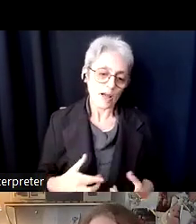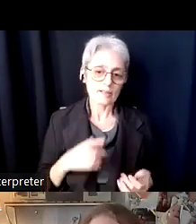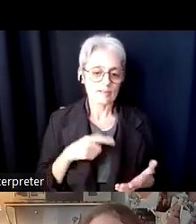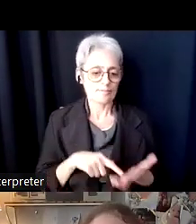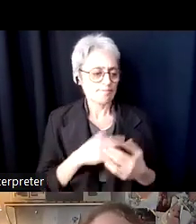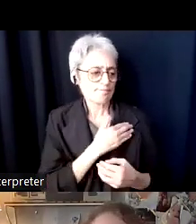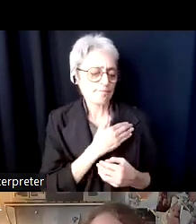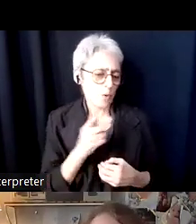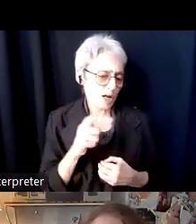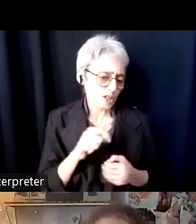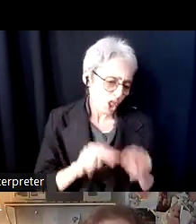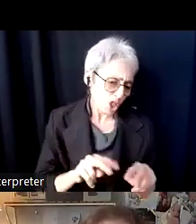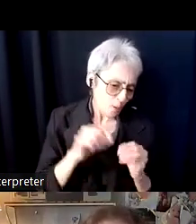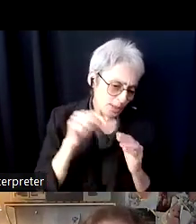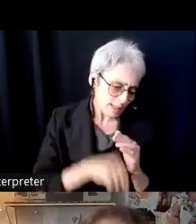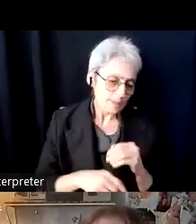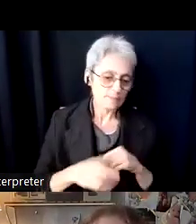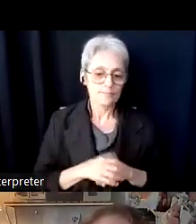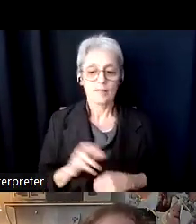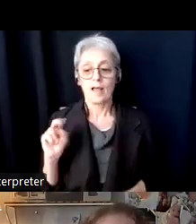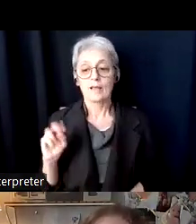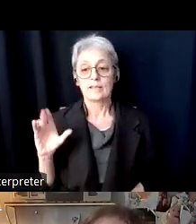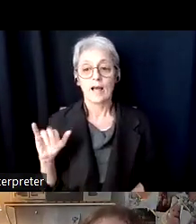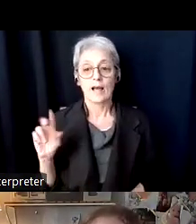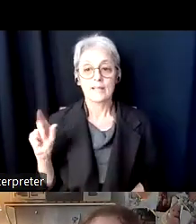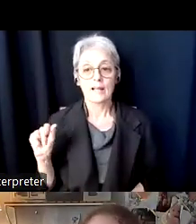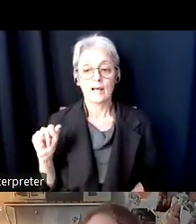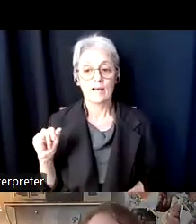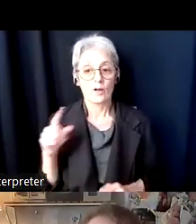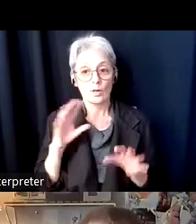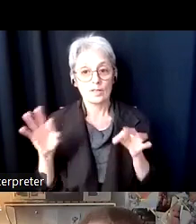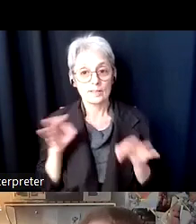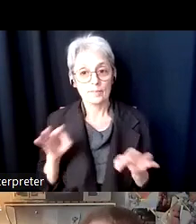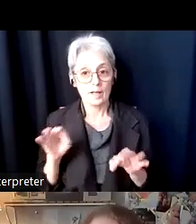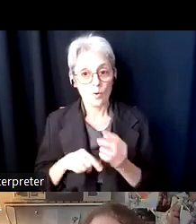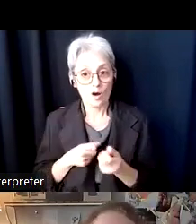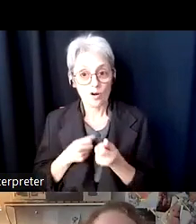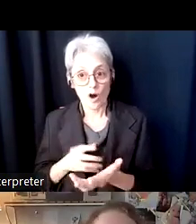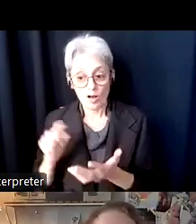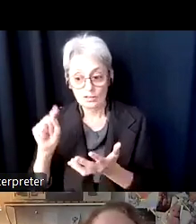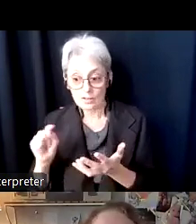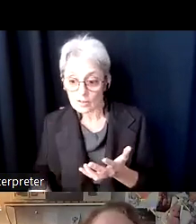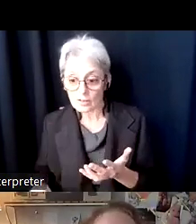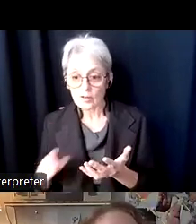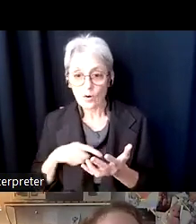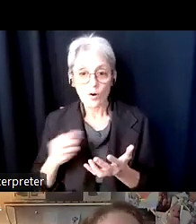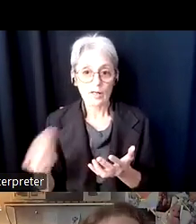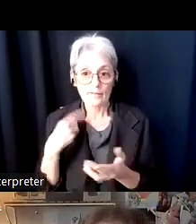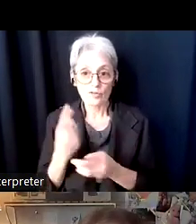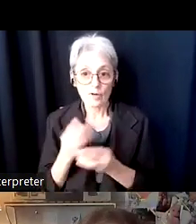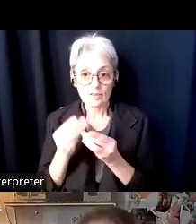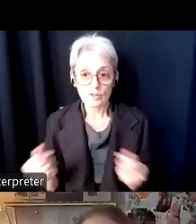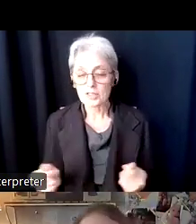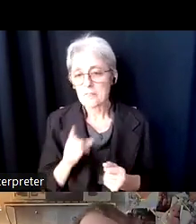working. NCI data doesn't necessarily tell you all the root causes or the right solutions. It's not going to give you directions from start